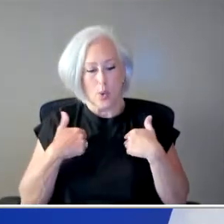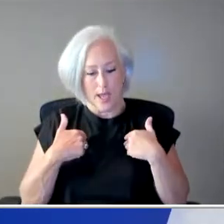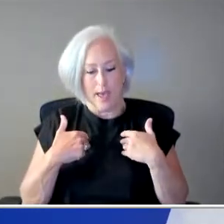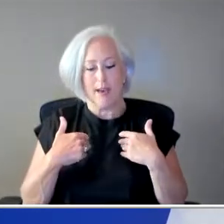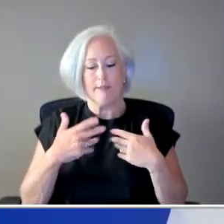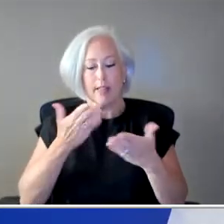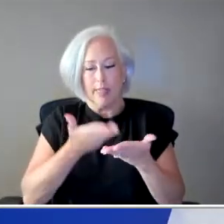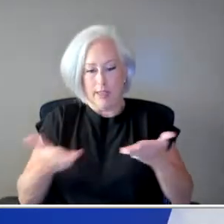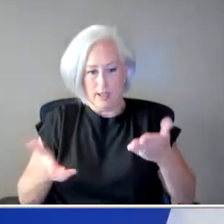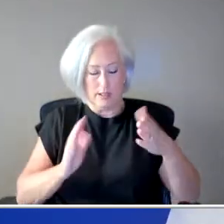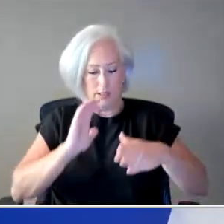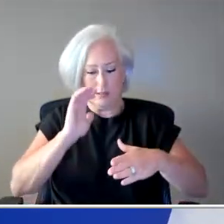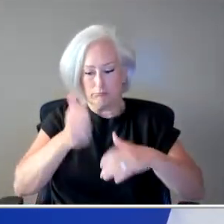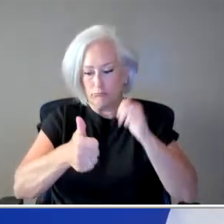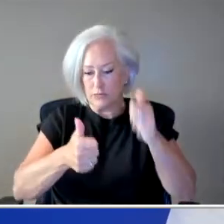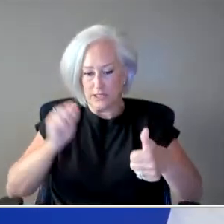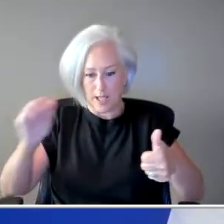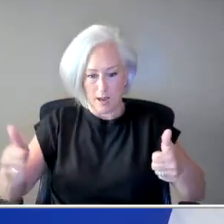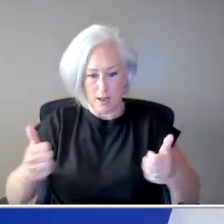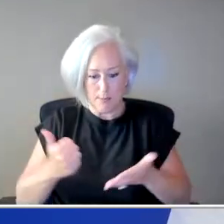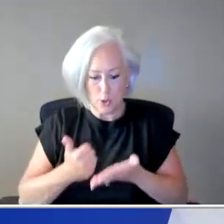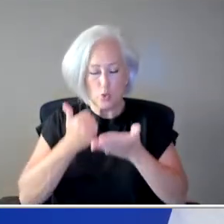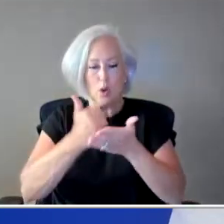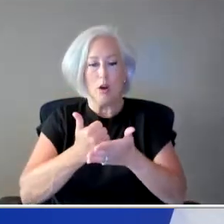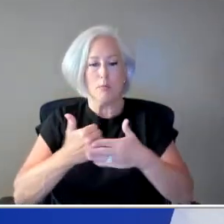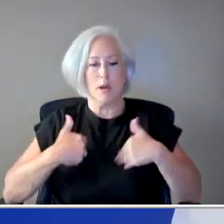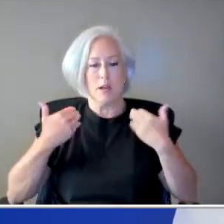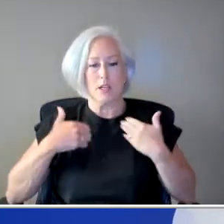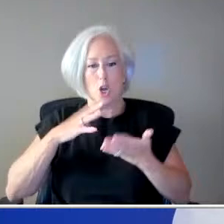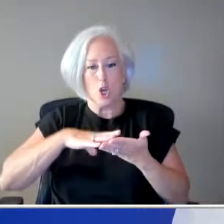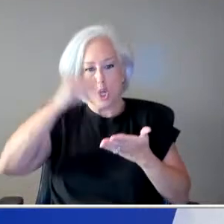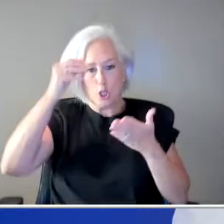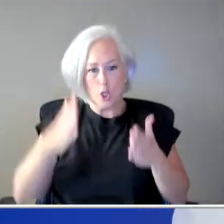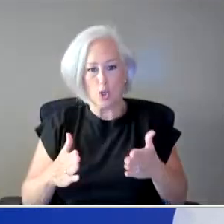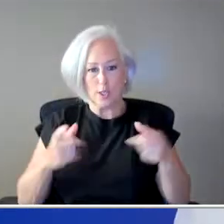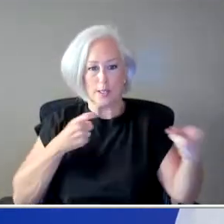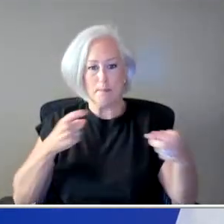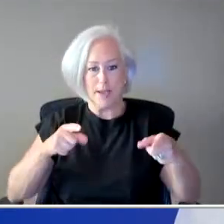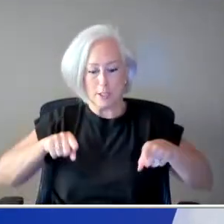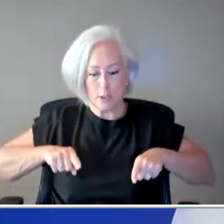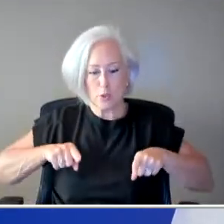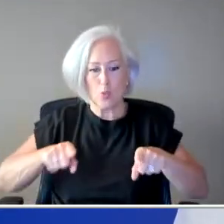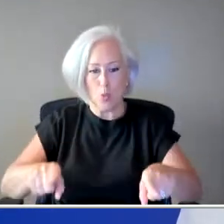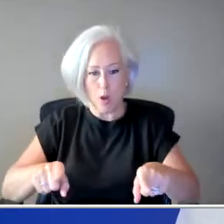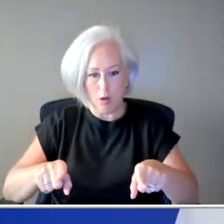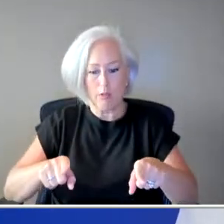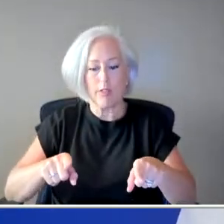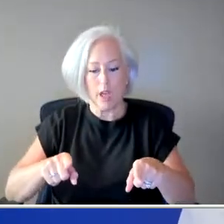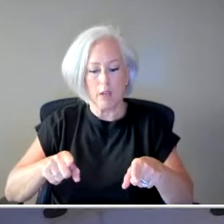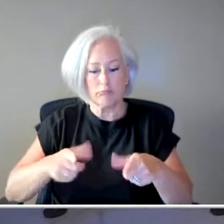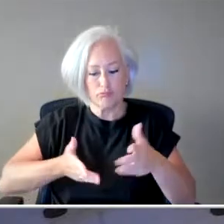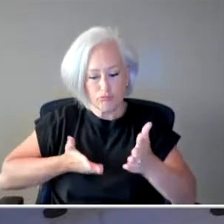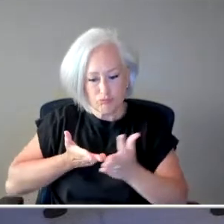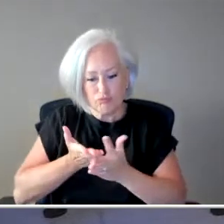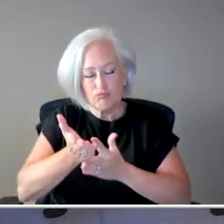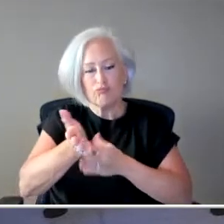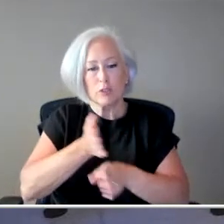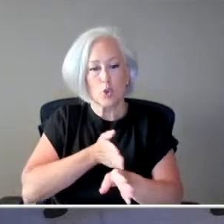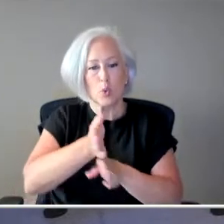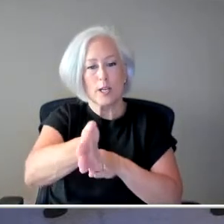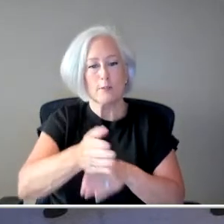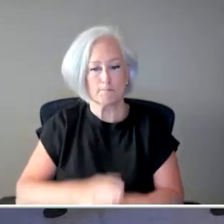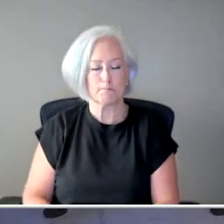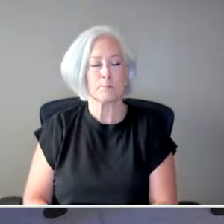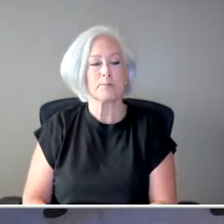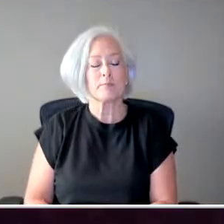help our young learners learn to manage this as they progress through their career. I want to get to some questions from